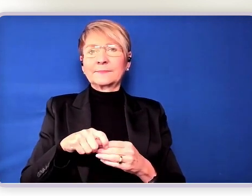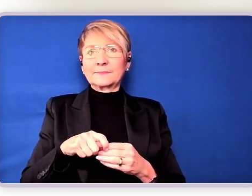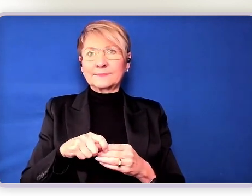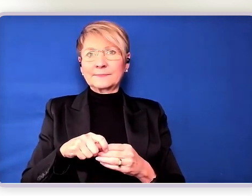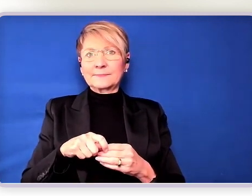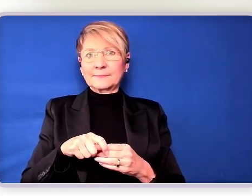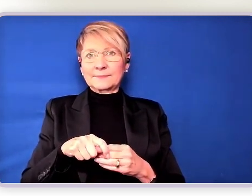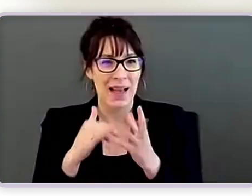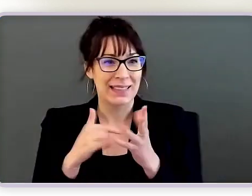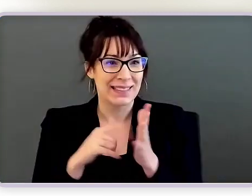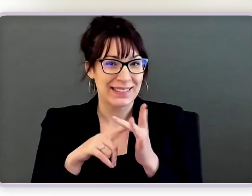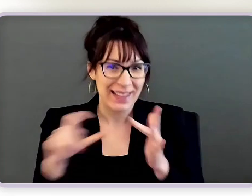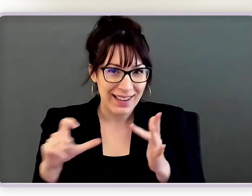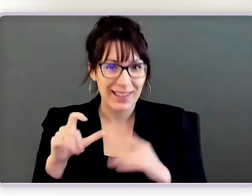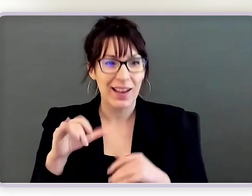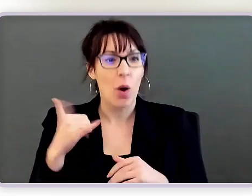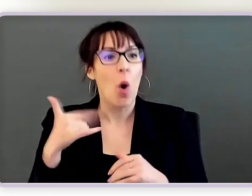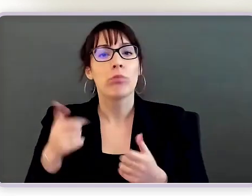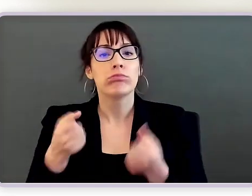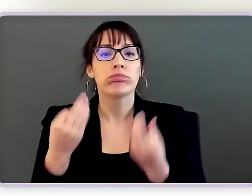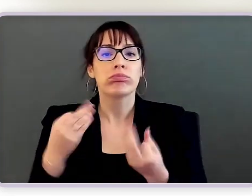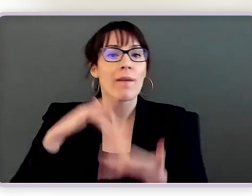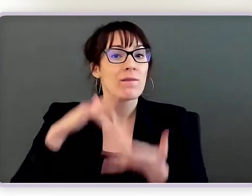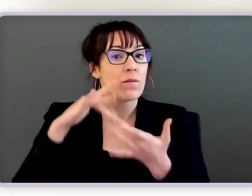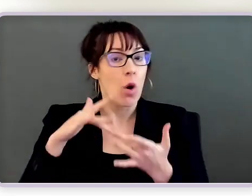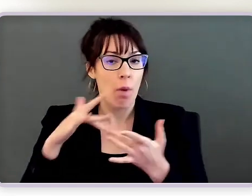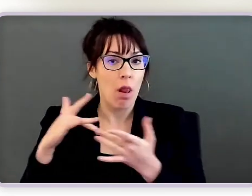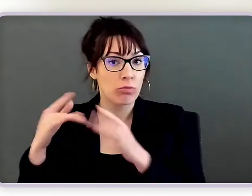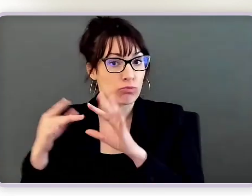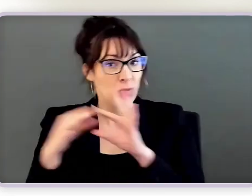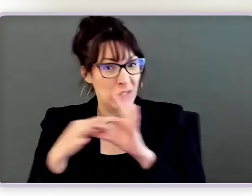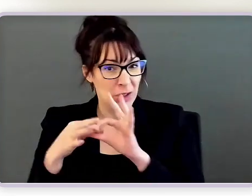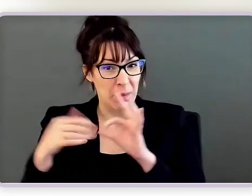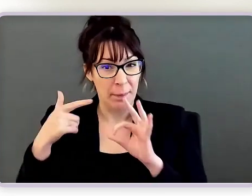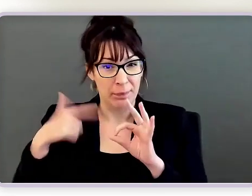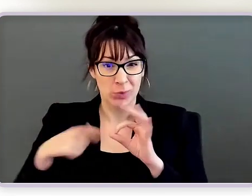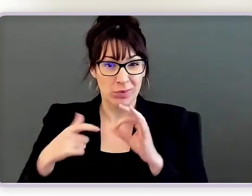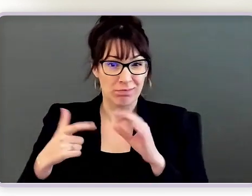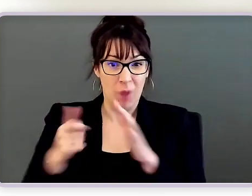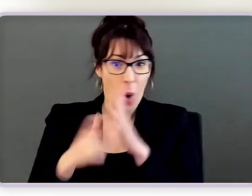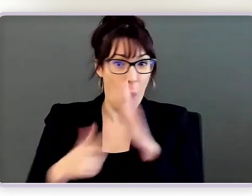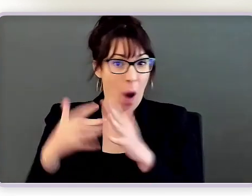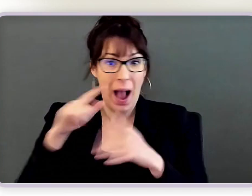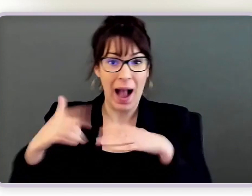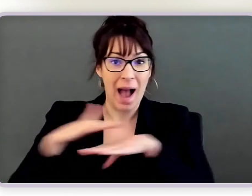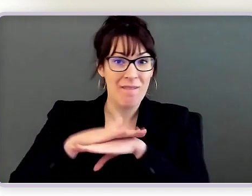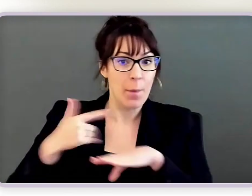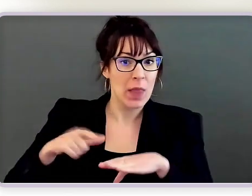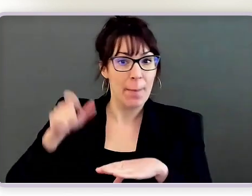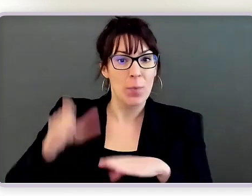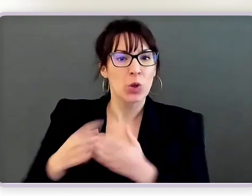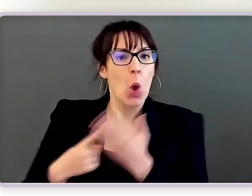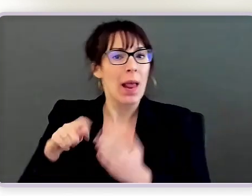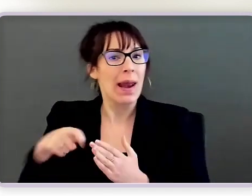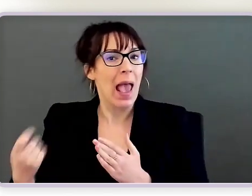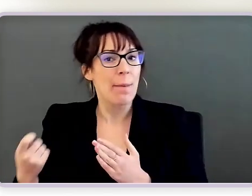covered by law when it's just your neighbour. So that's not going to work. Your mother cuts you out of her will because you